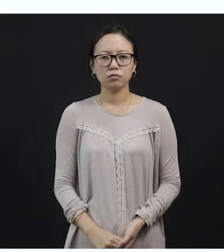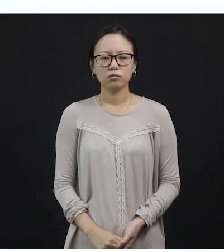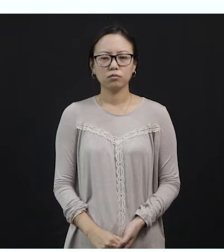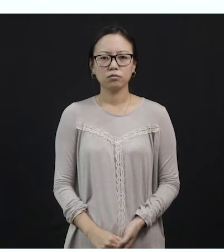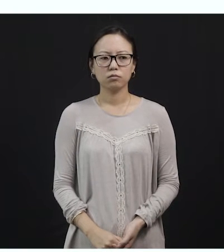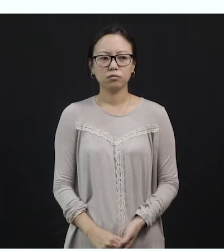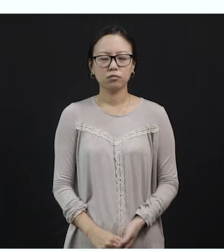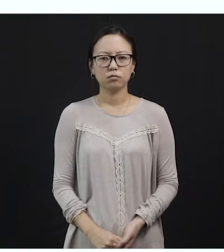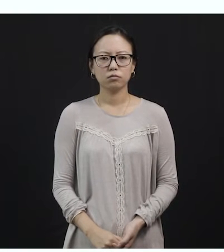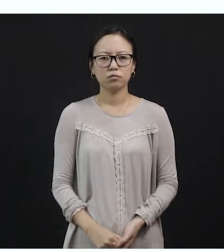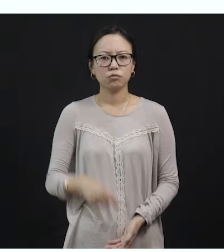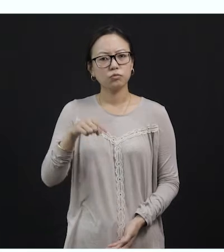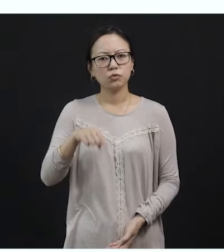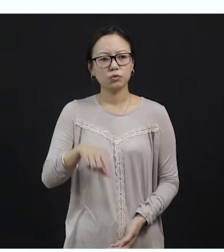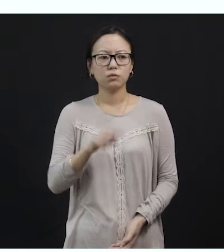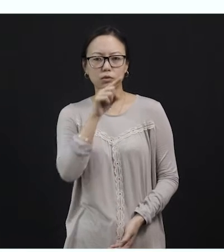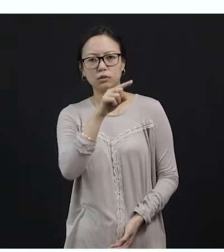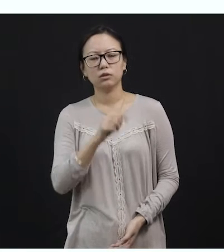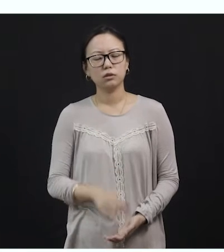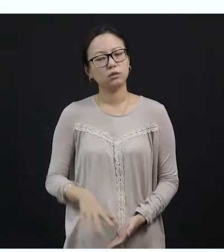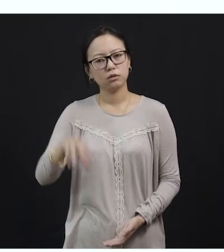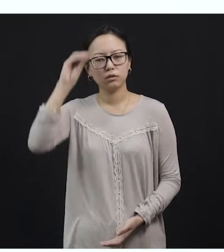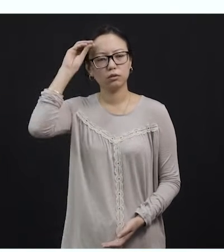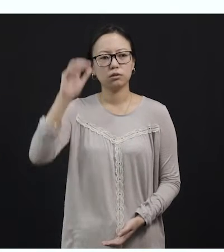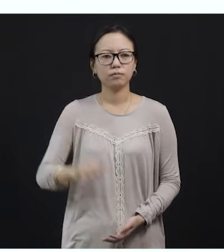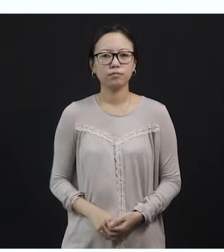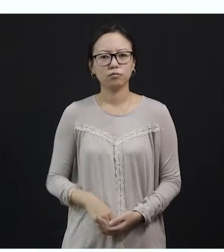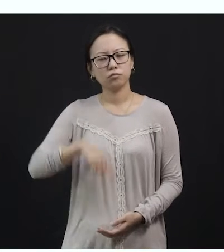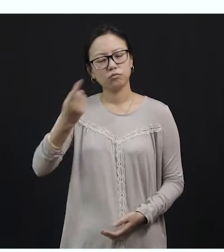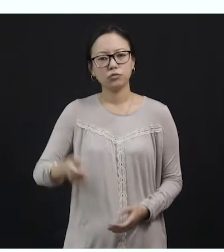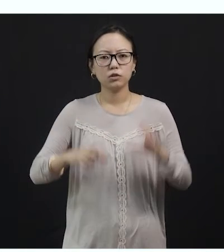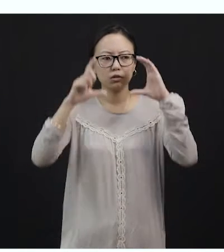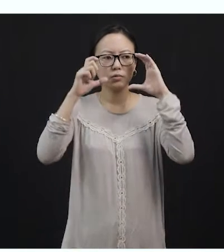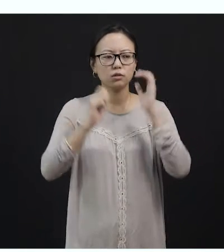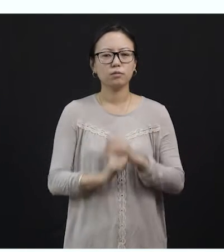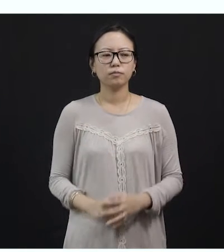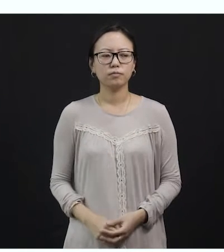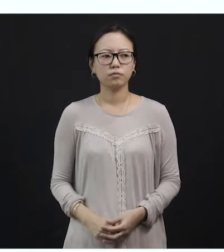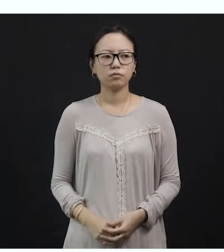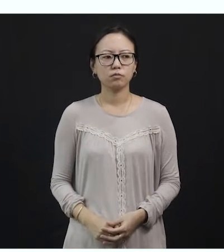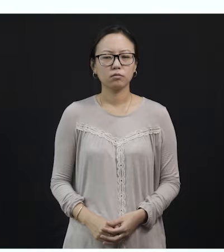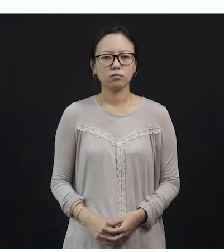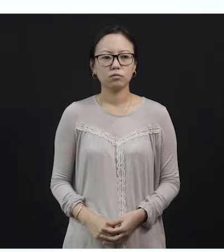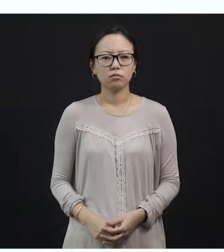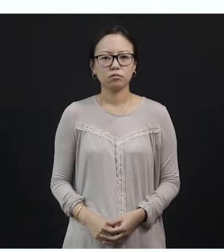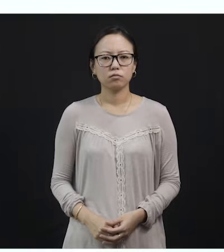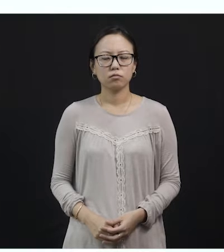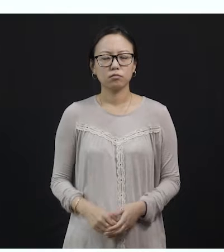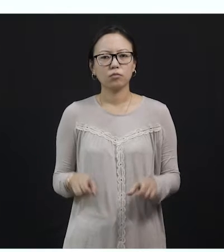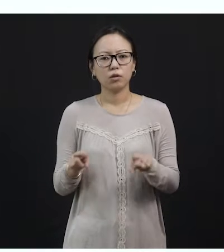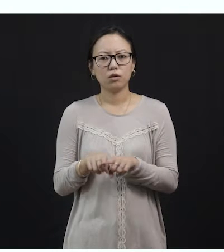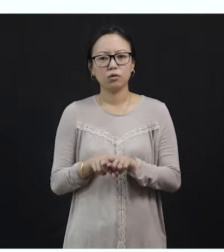are the numbers that we are going to learn about in this lesson. Let us look at the next picture. We will go through this example. Here